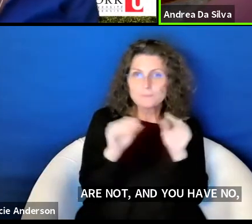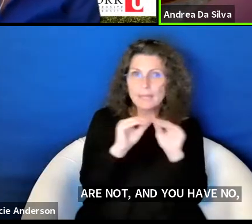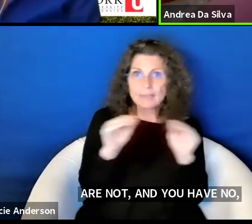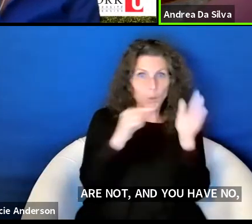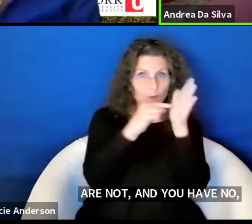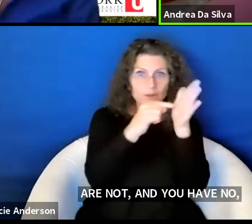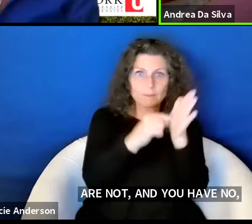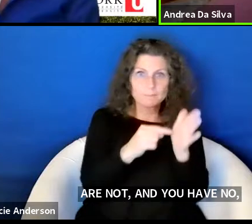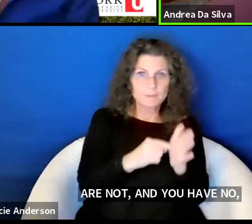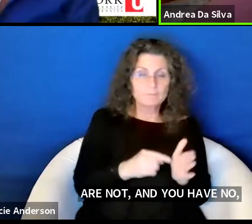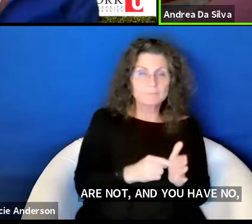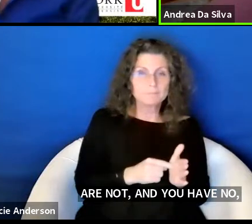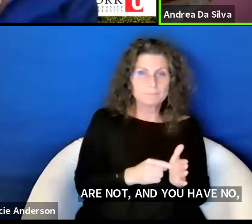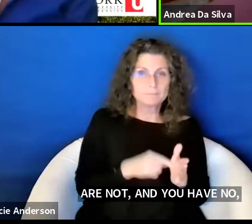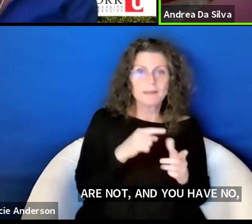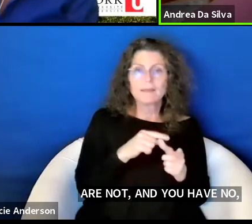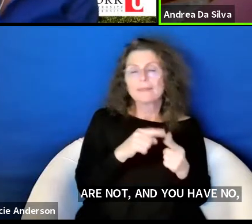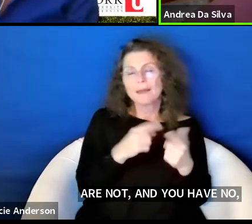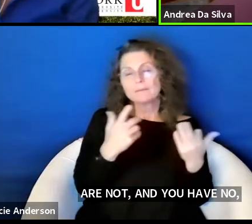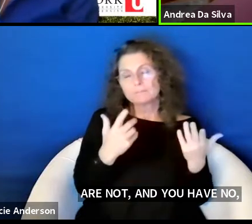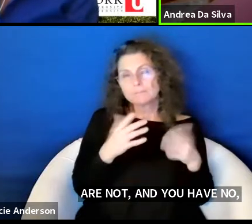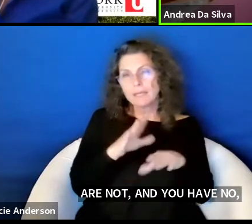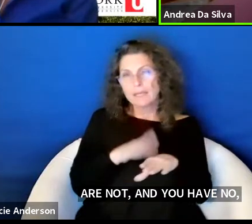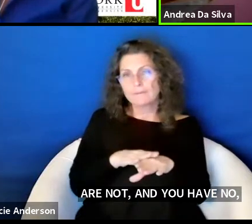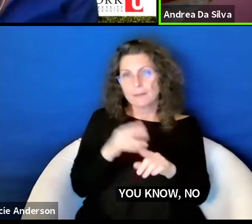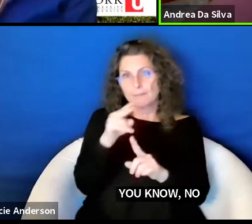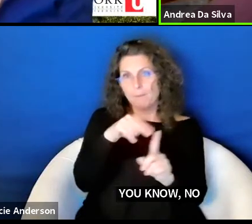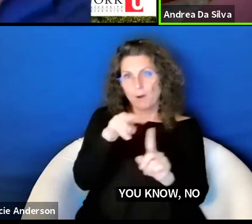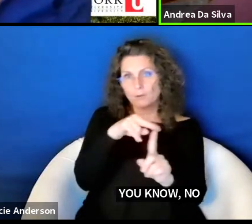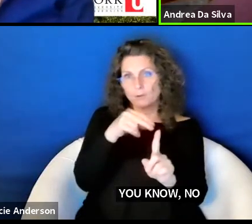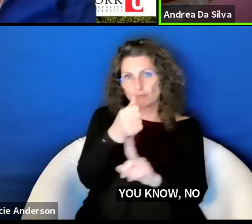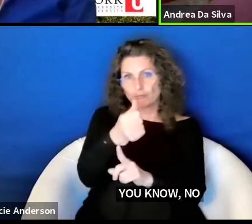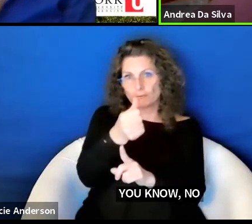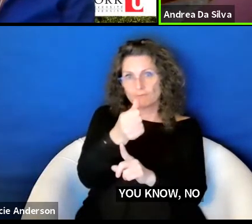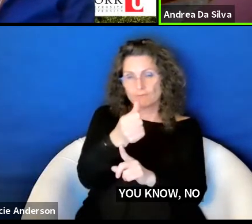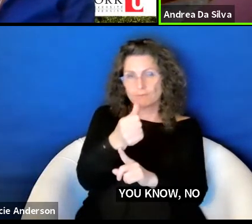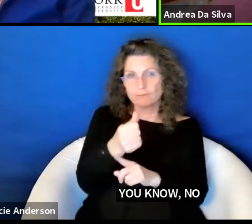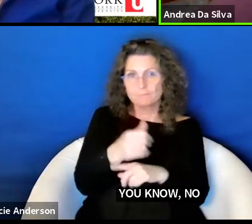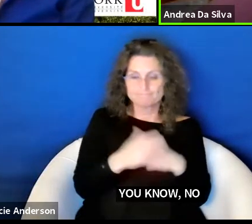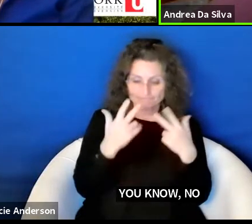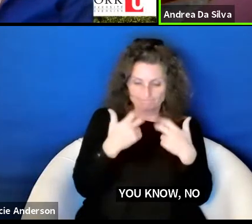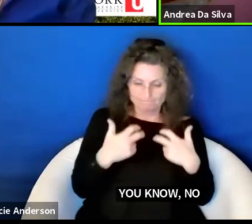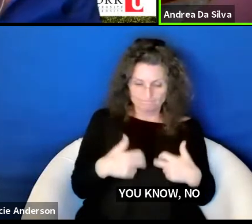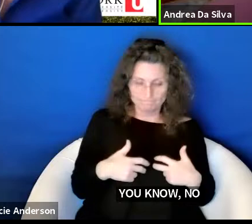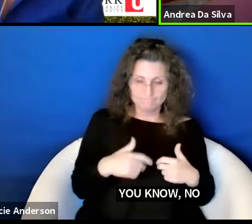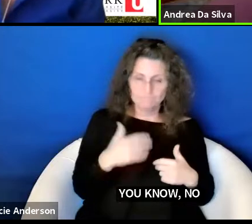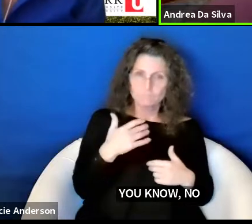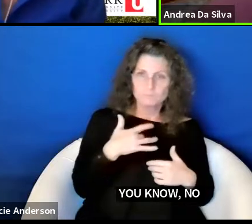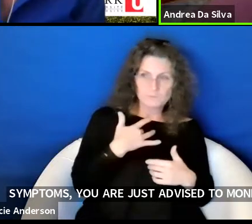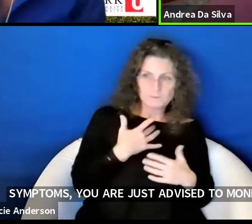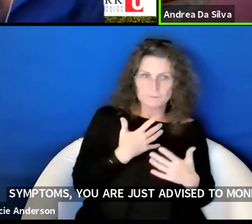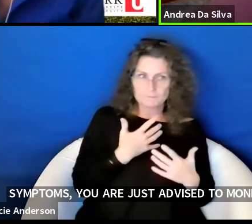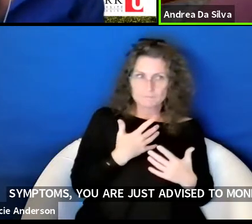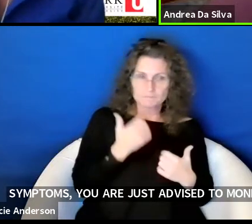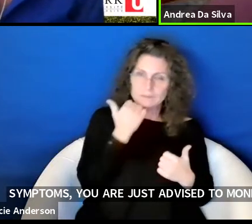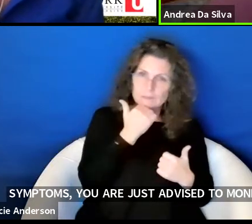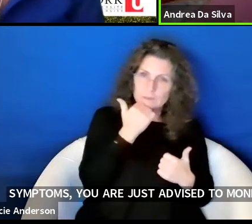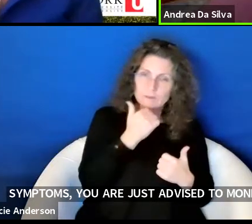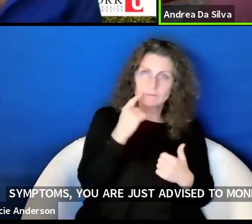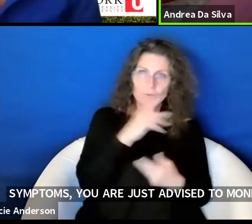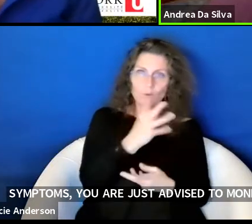symptoms, you are just advised to monitor your symptoms for the 14 days. If you